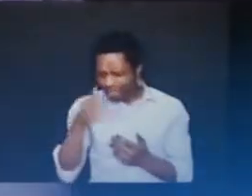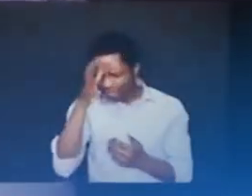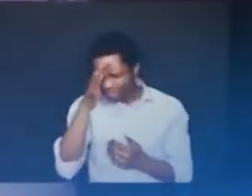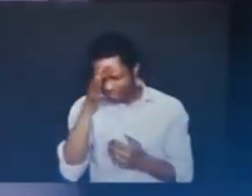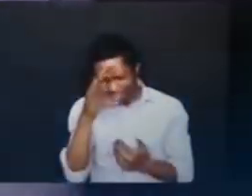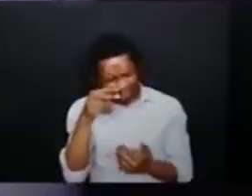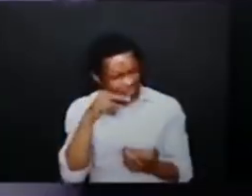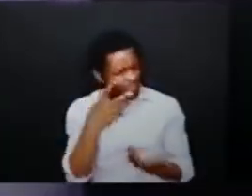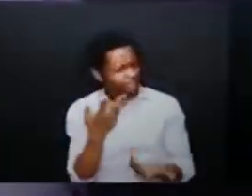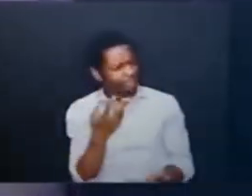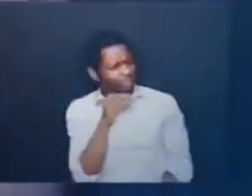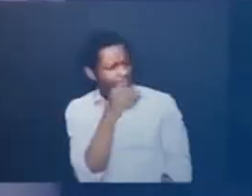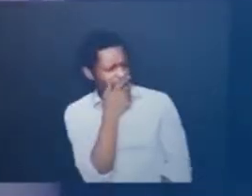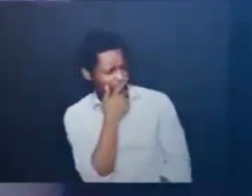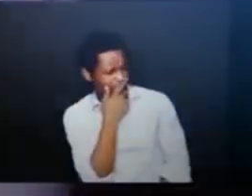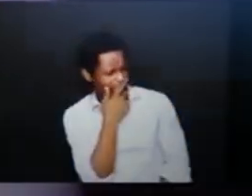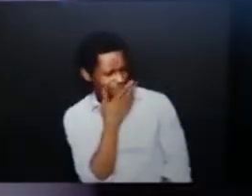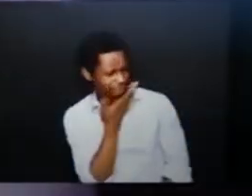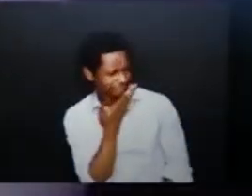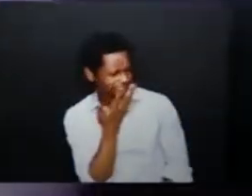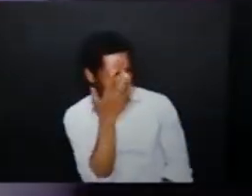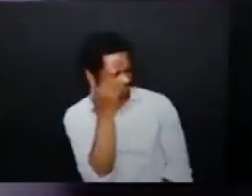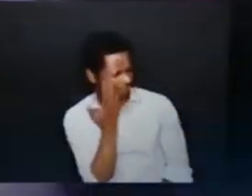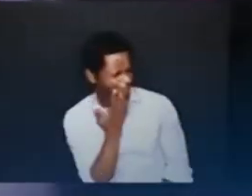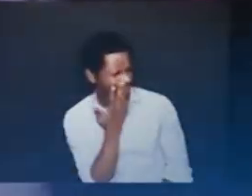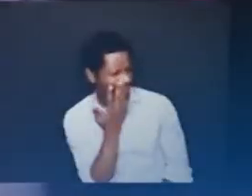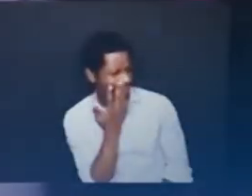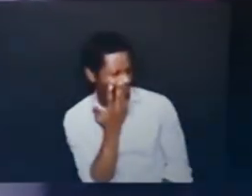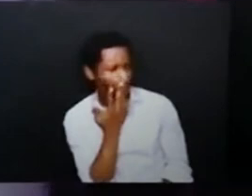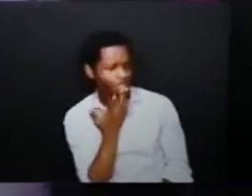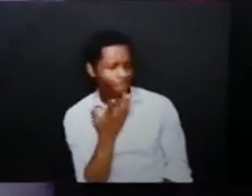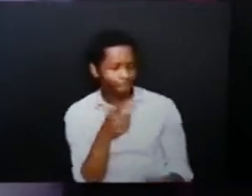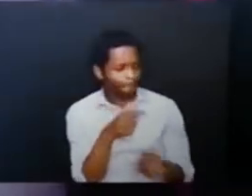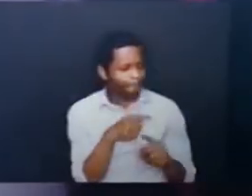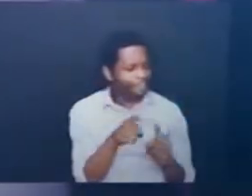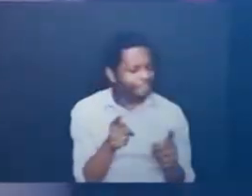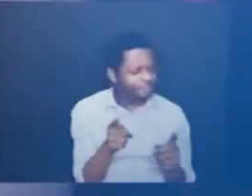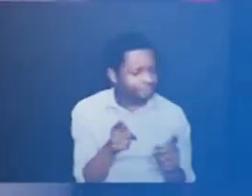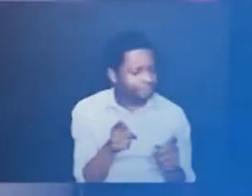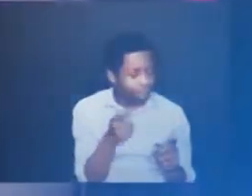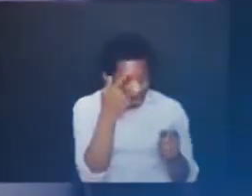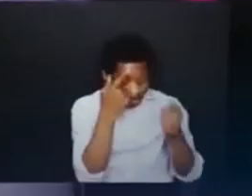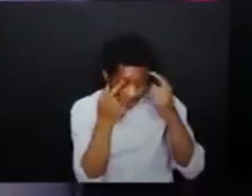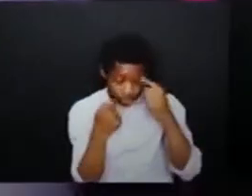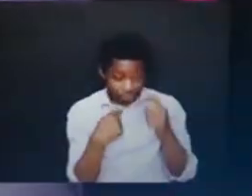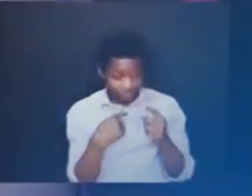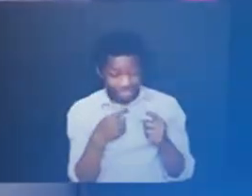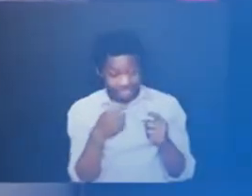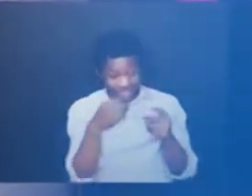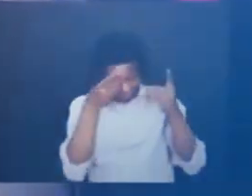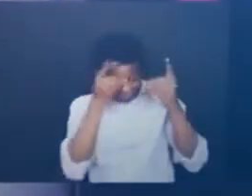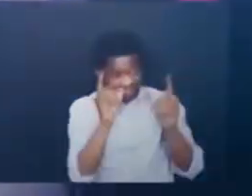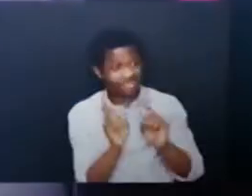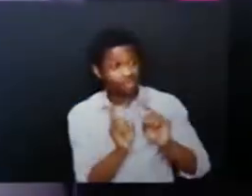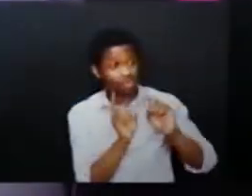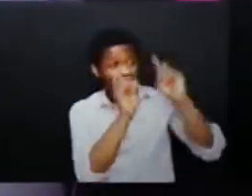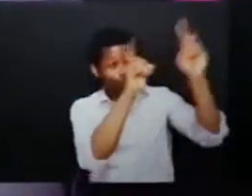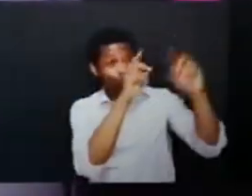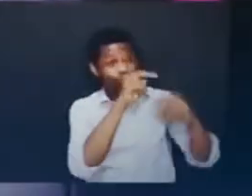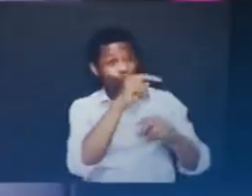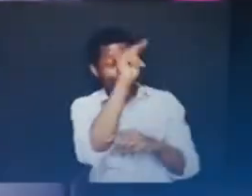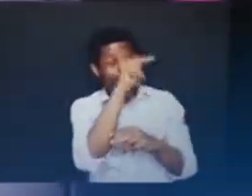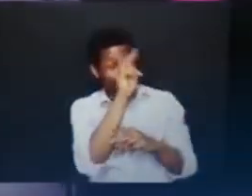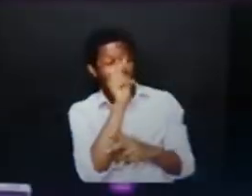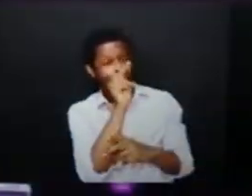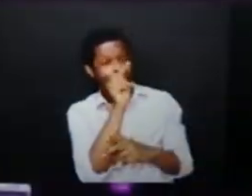standing here today. You see, don't rely on so-called prophets because God knows how